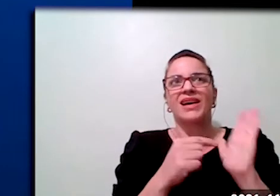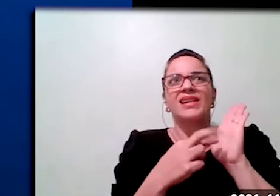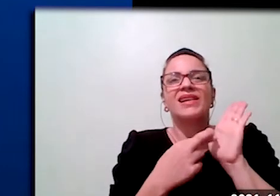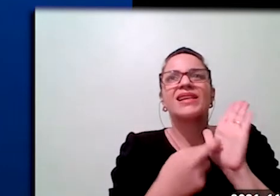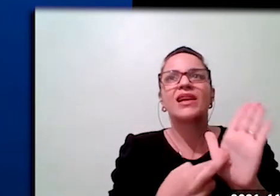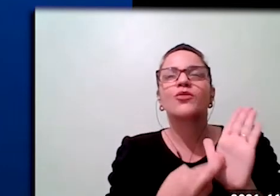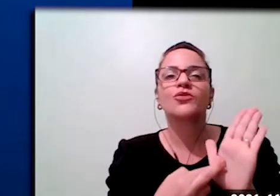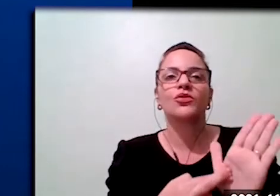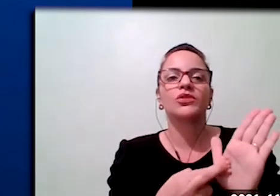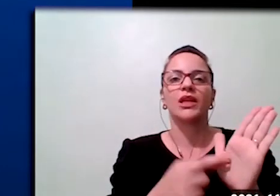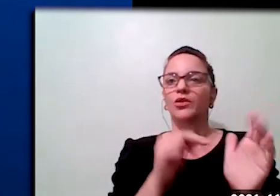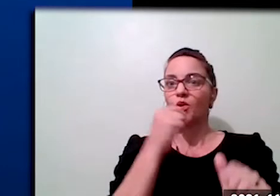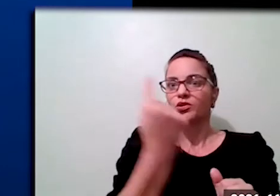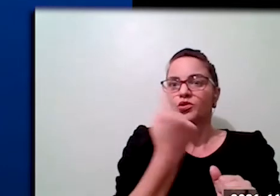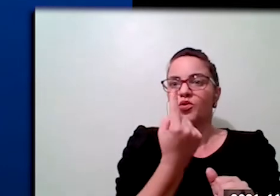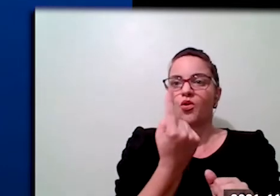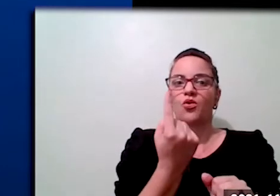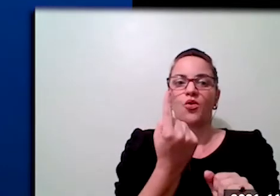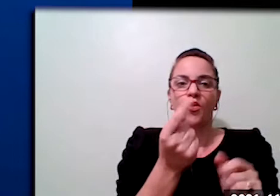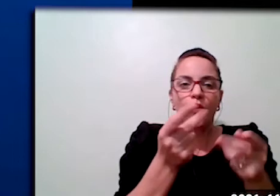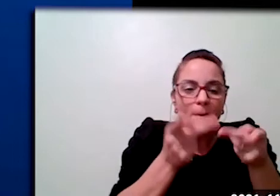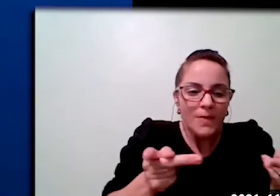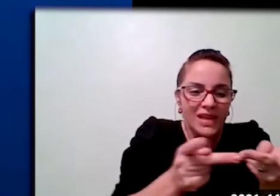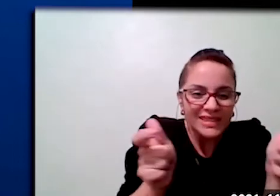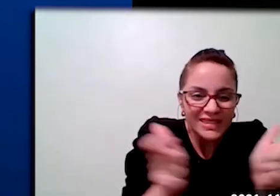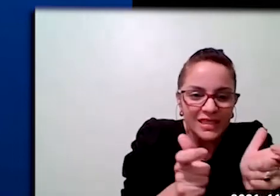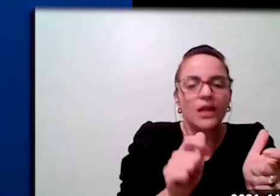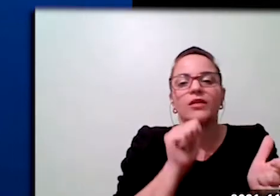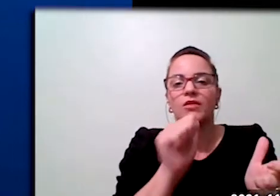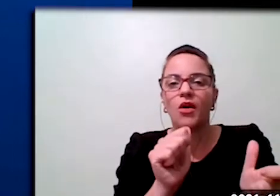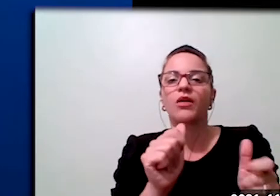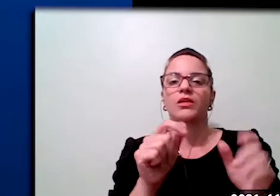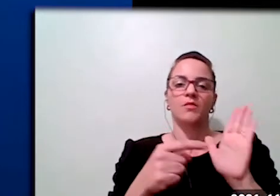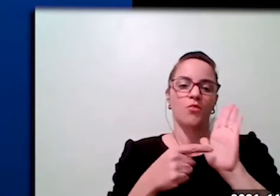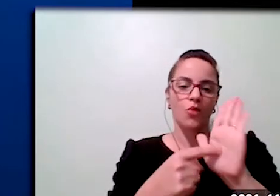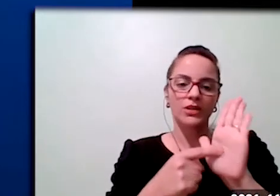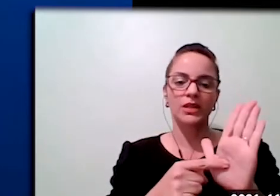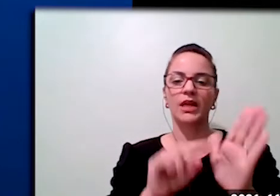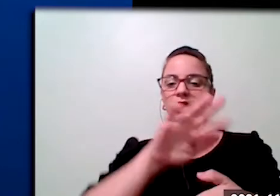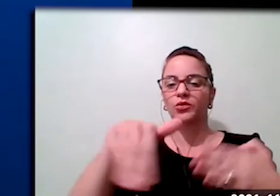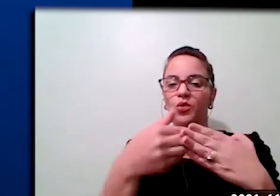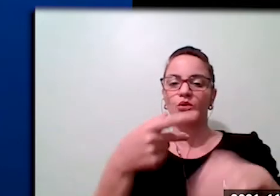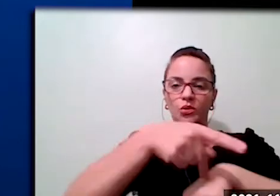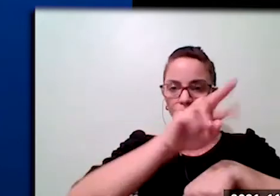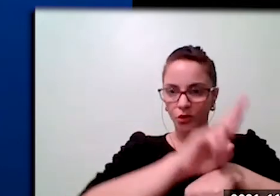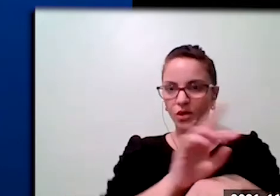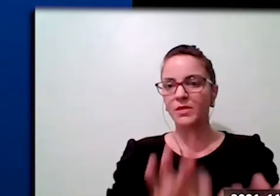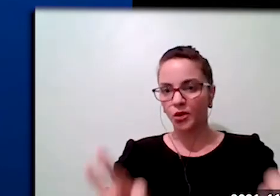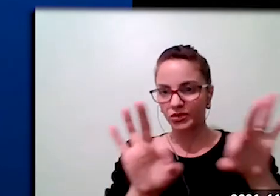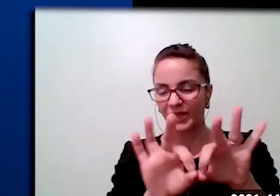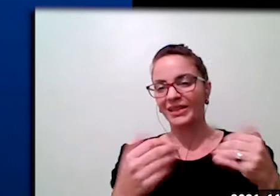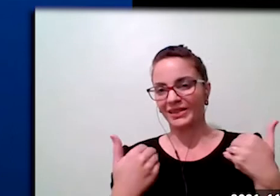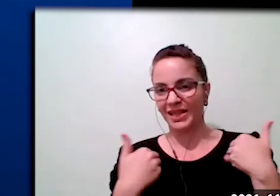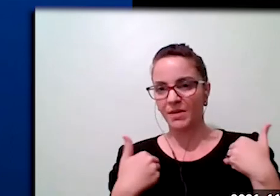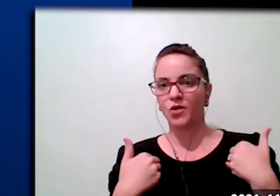whole islet. And it may be, again, something that is preparing us for the future and for the having the whole